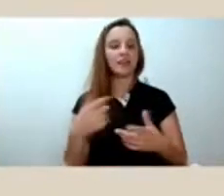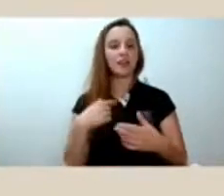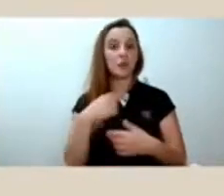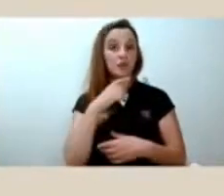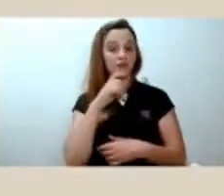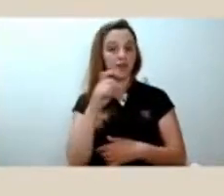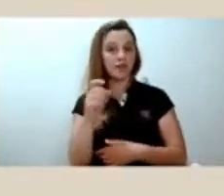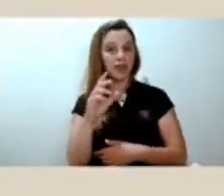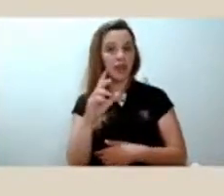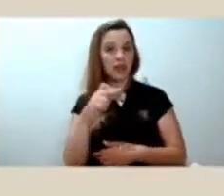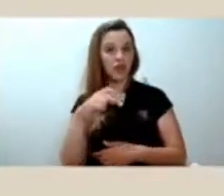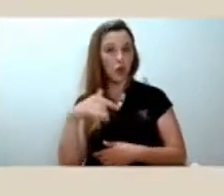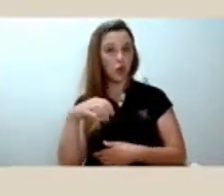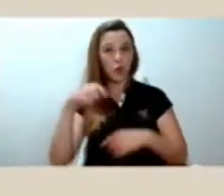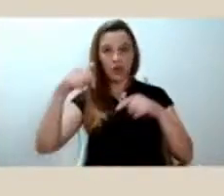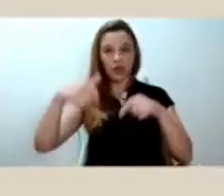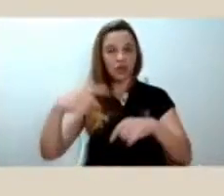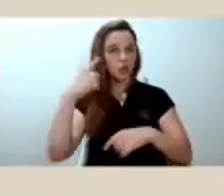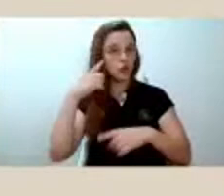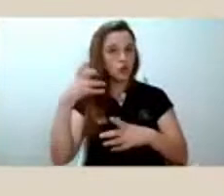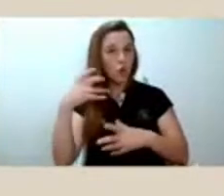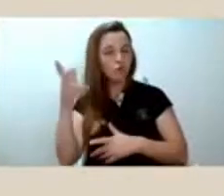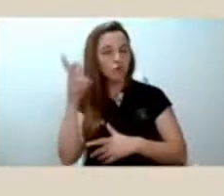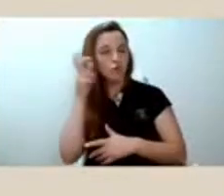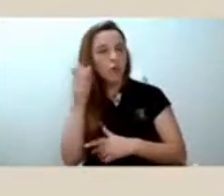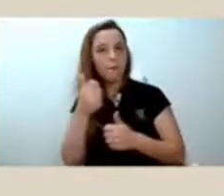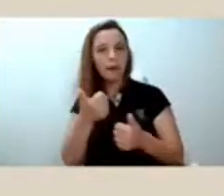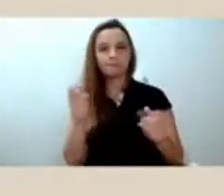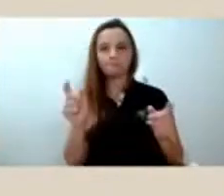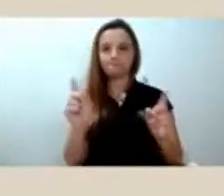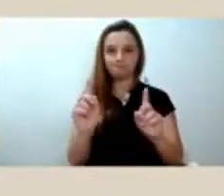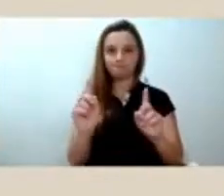som aqui, não sei porquê.